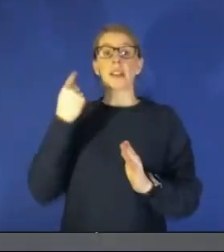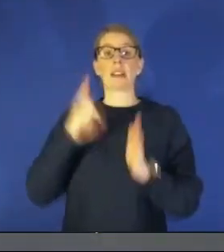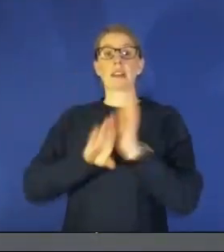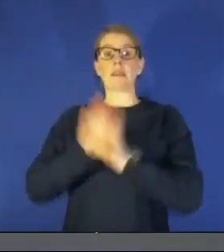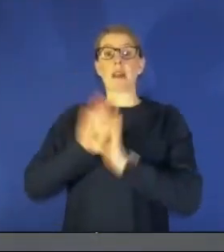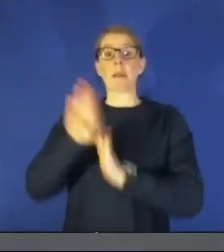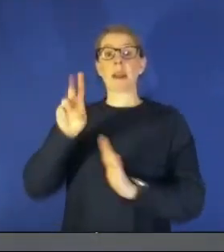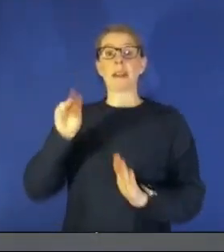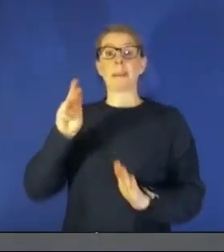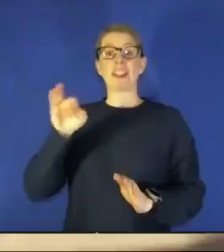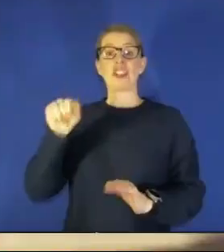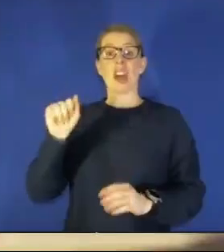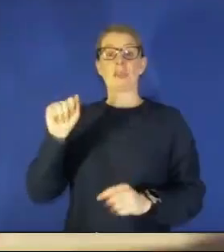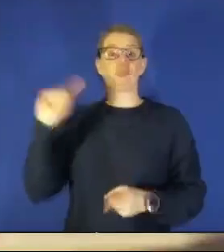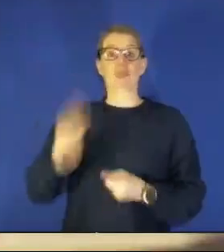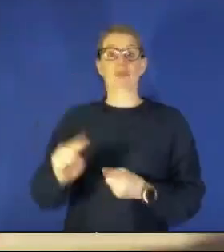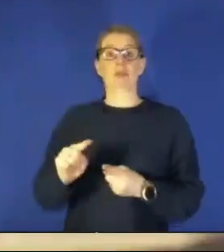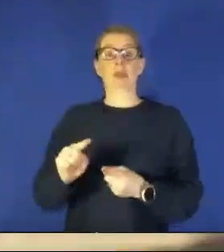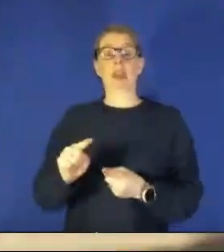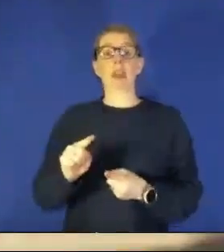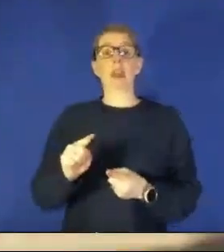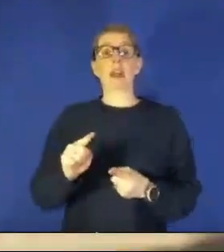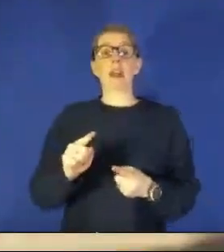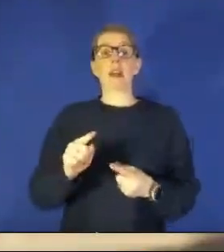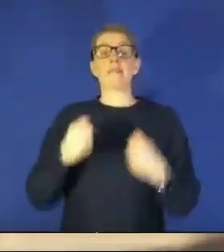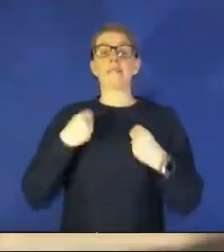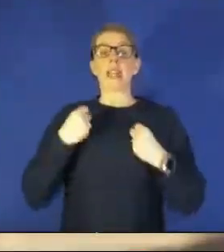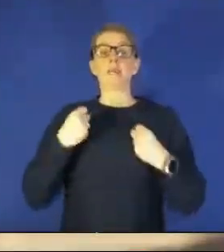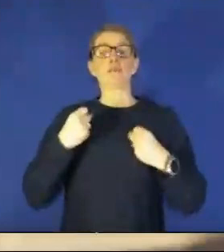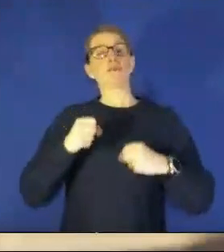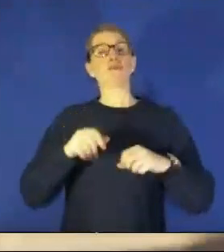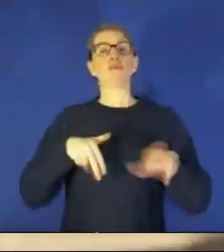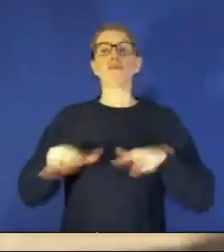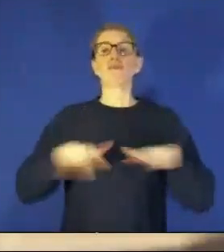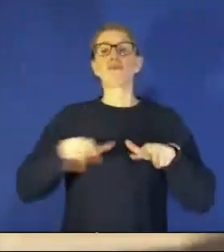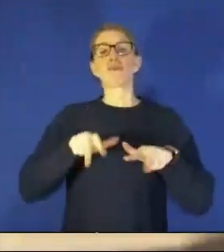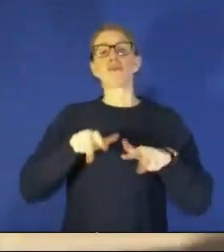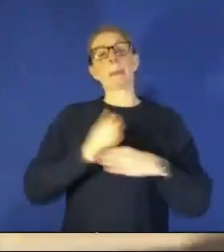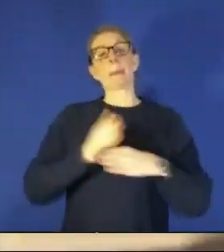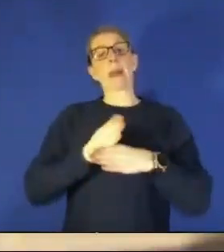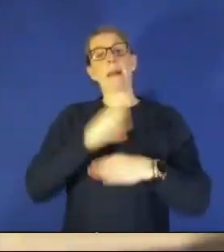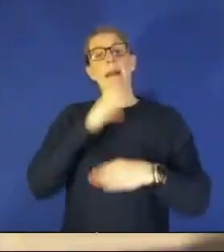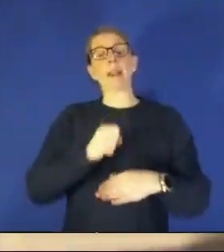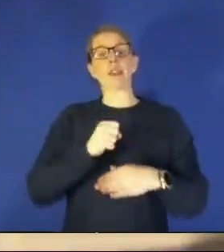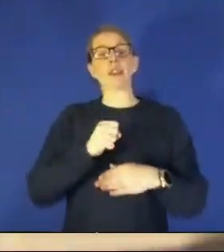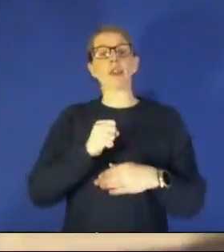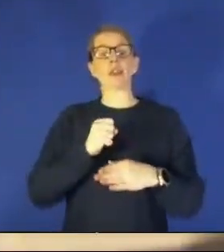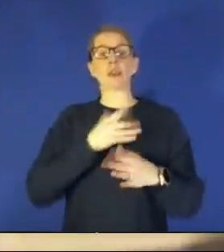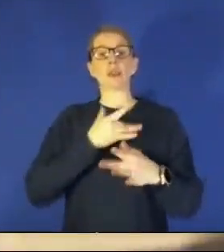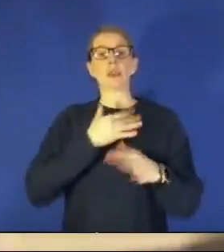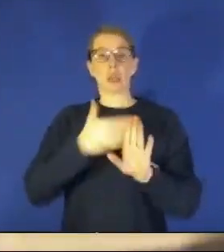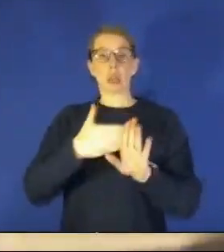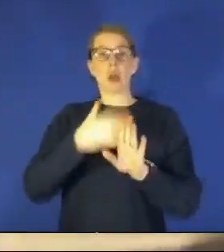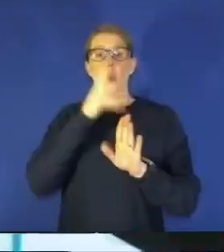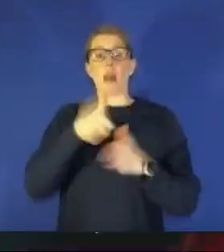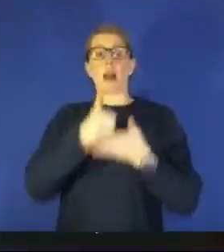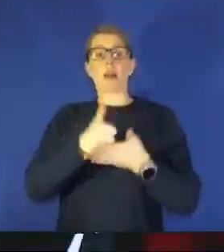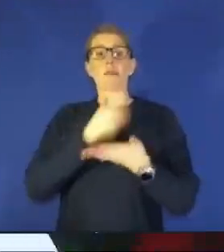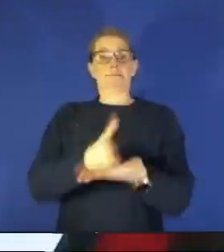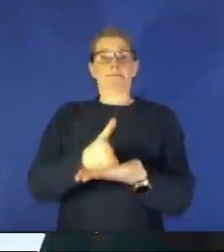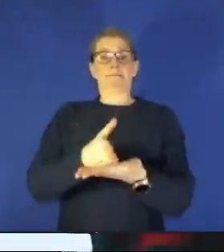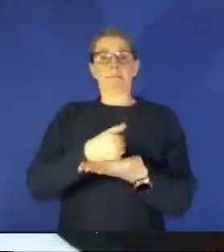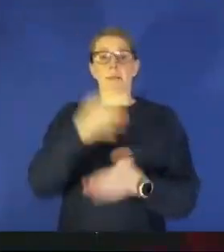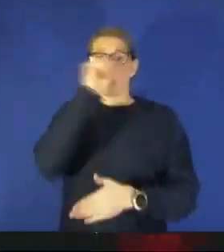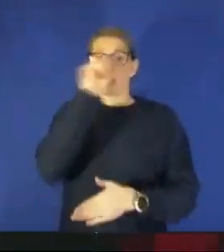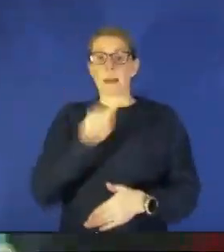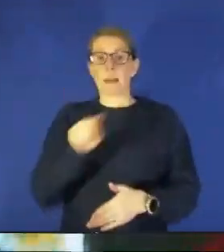study. Researchers say keeping fit into middle age might be the key to staving off Alzheimer's disease. The study from Washington